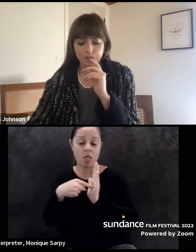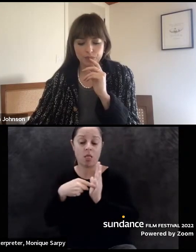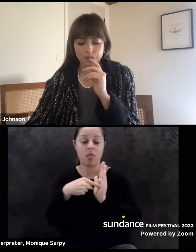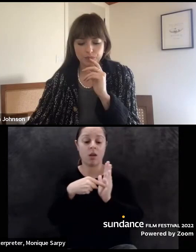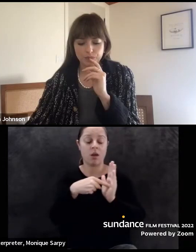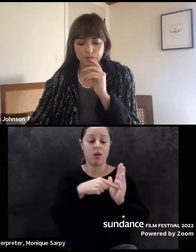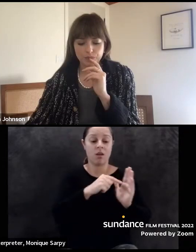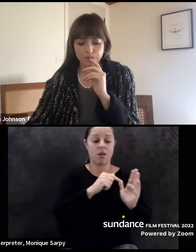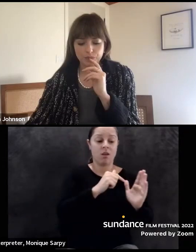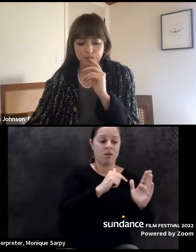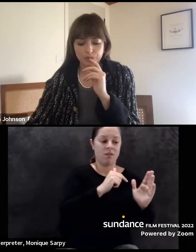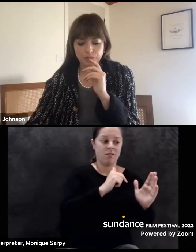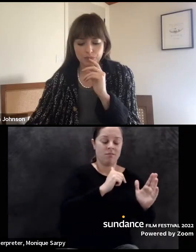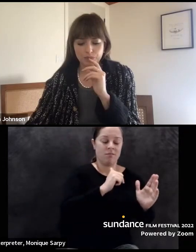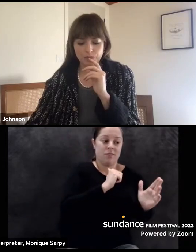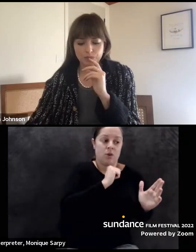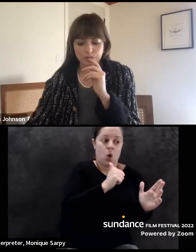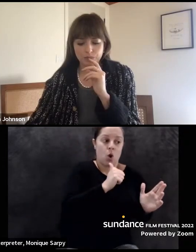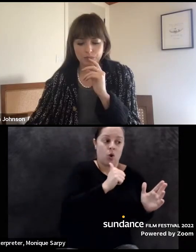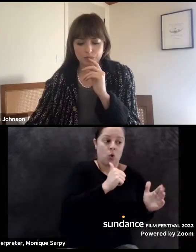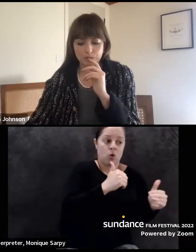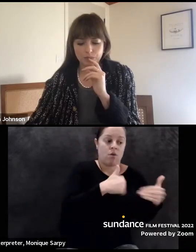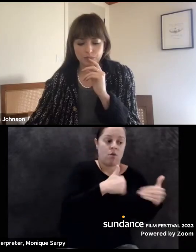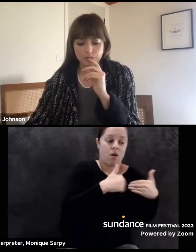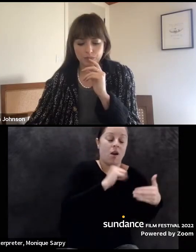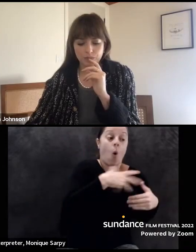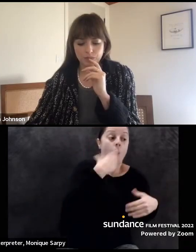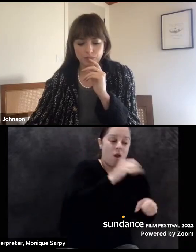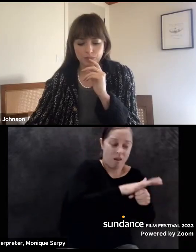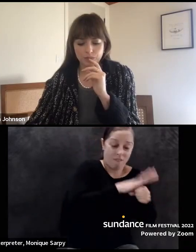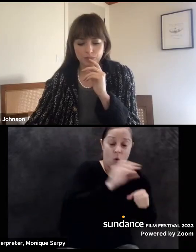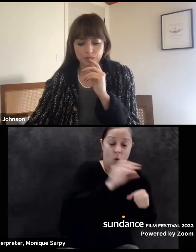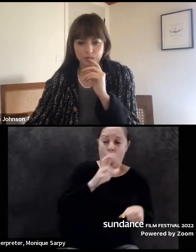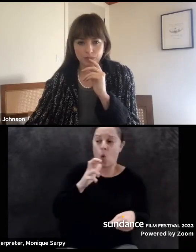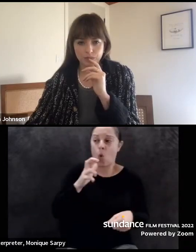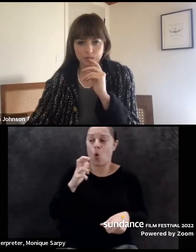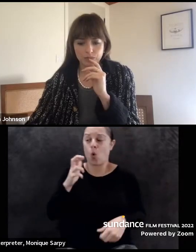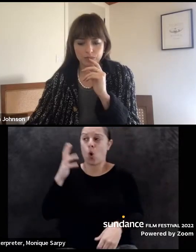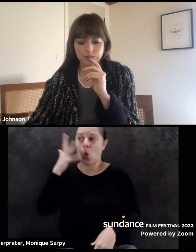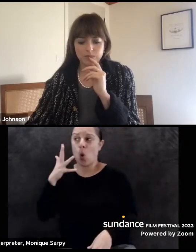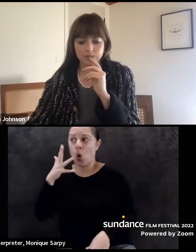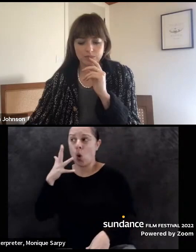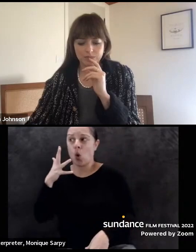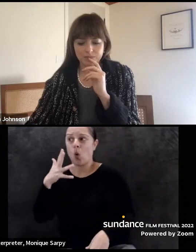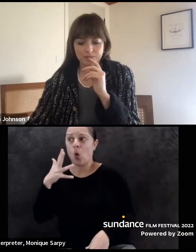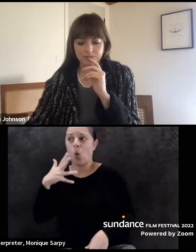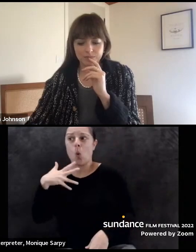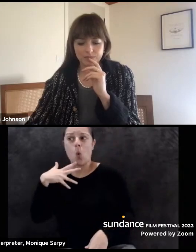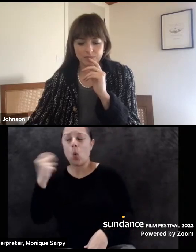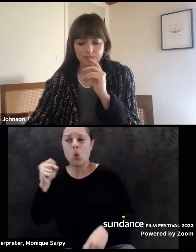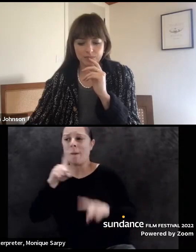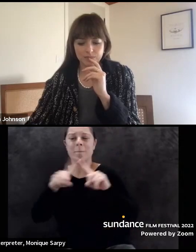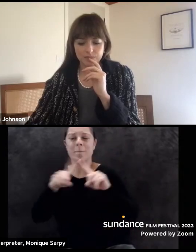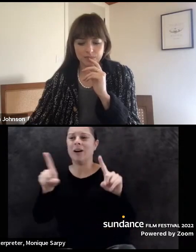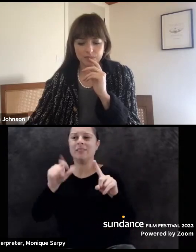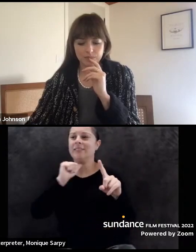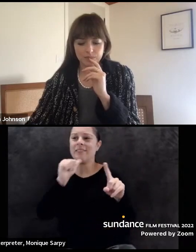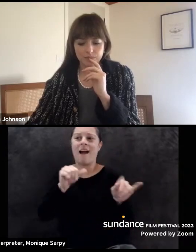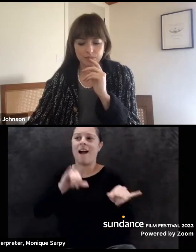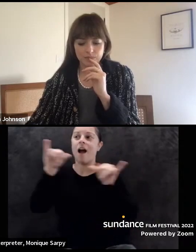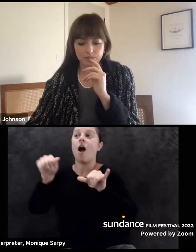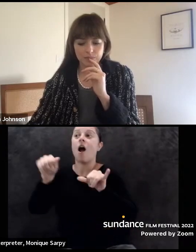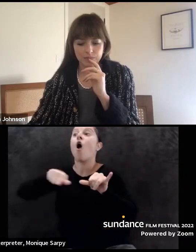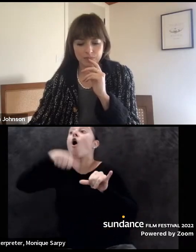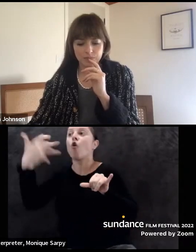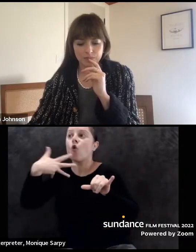laws, or you are older, but you don't really look as old as the other people that they've casted. So it's really hard to get work for like a good